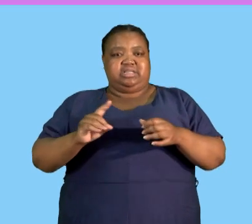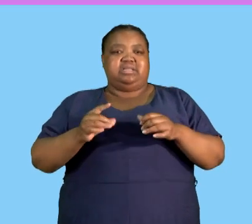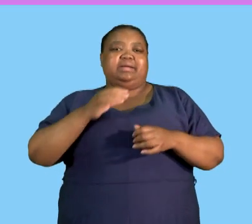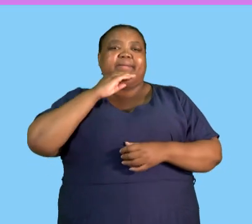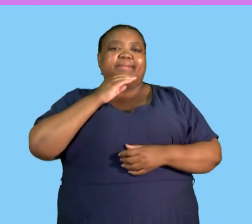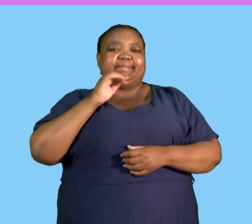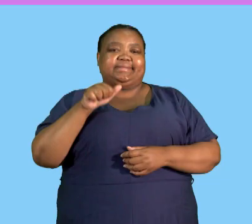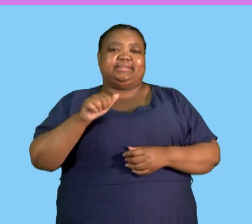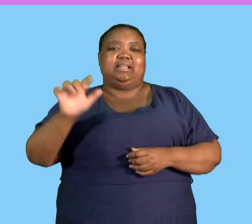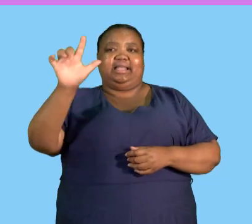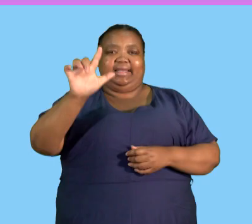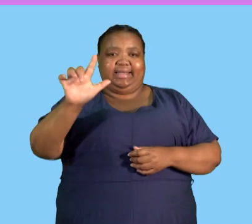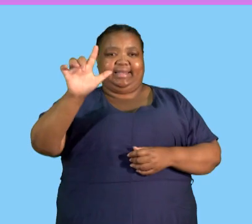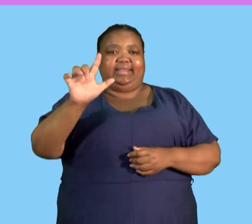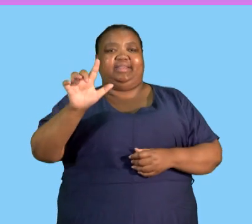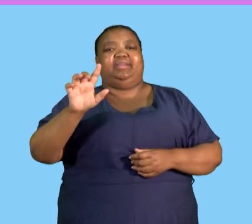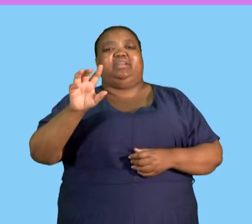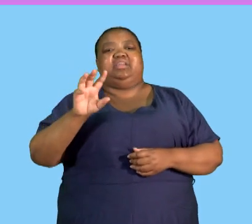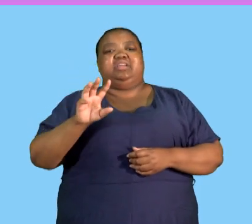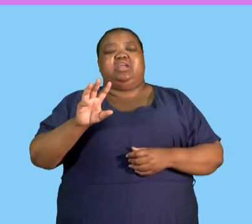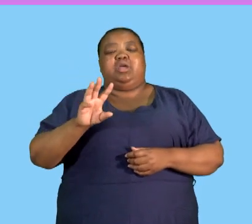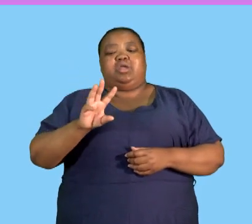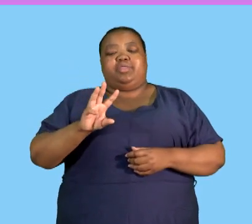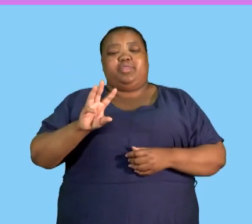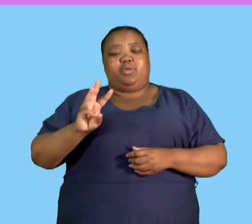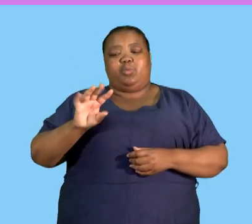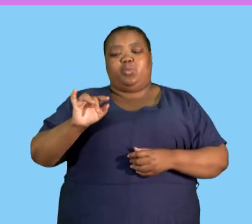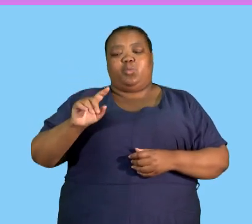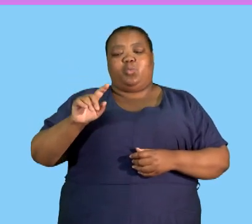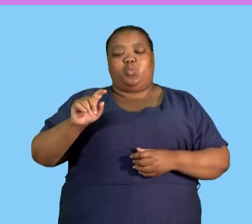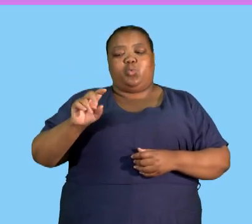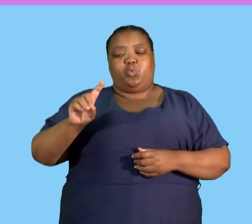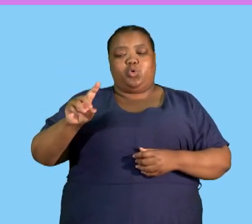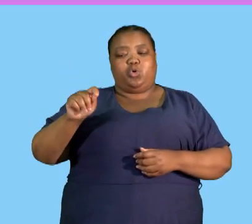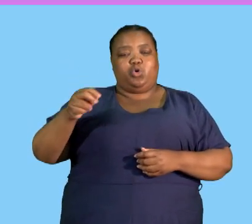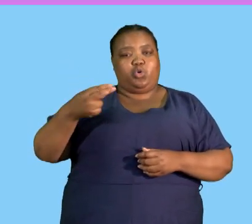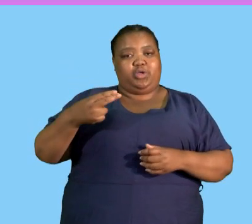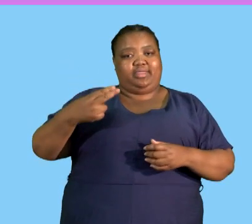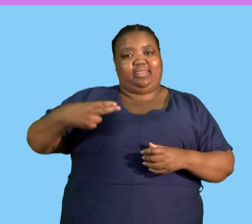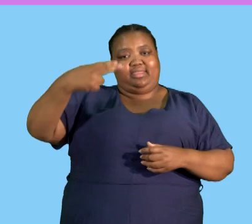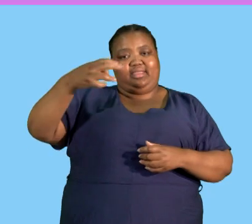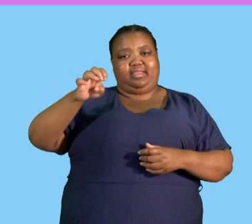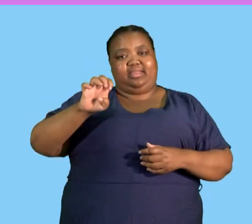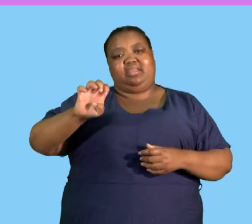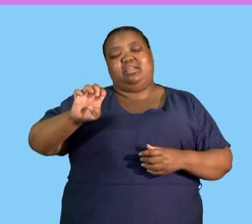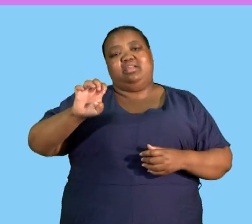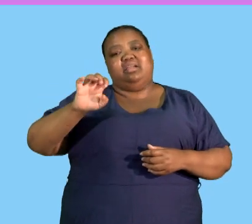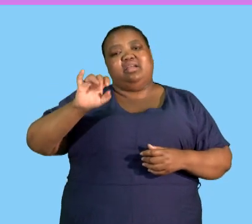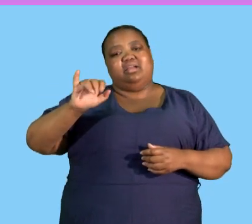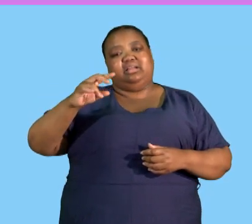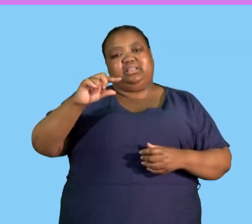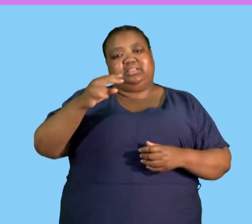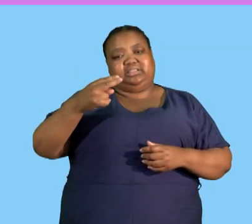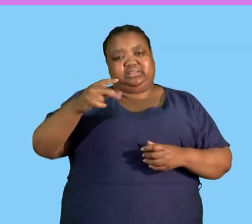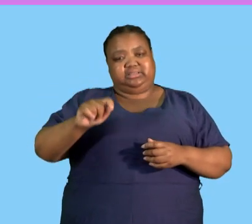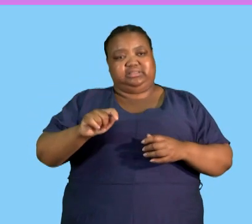construction of real-life objects. This now shows length, width, as well as your height. Okay, so that's